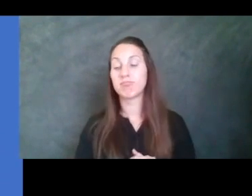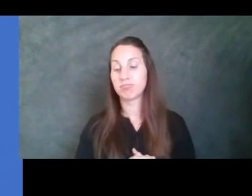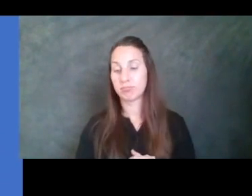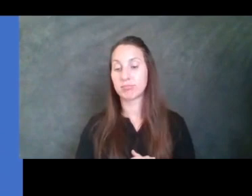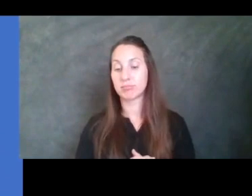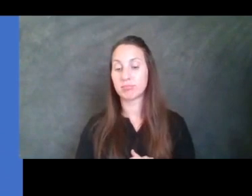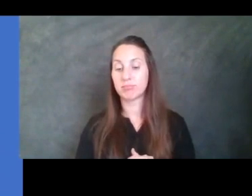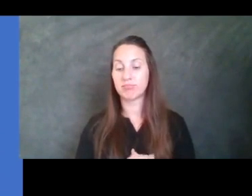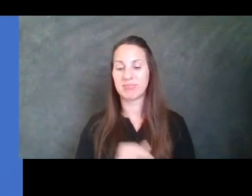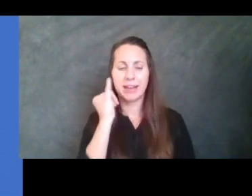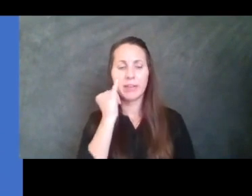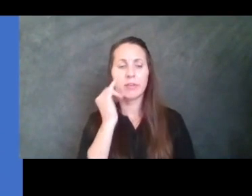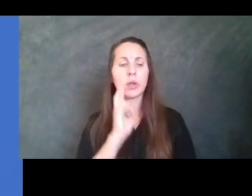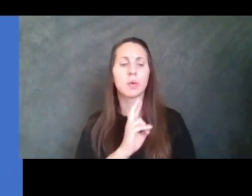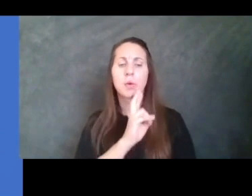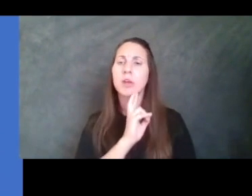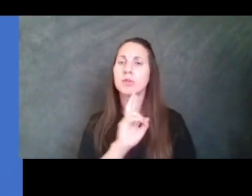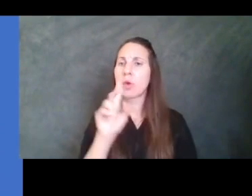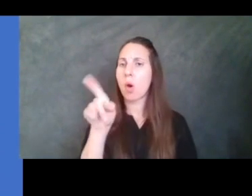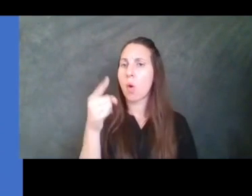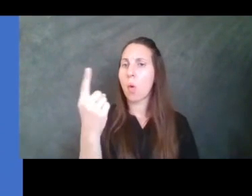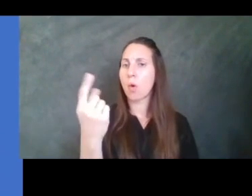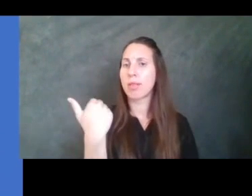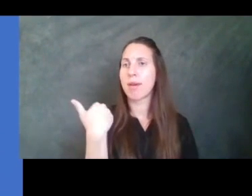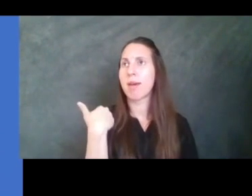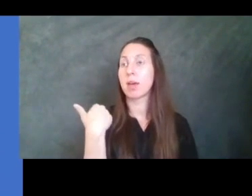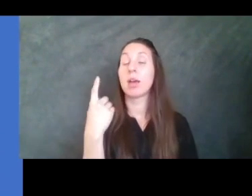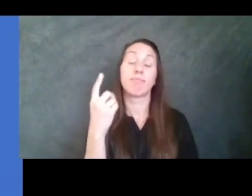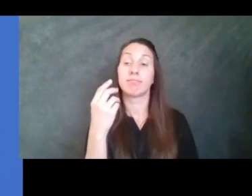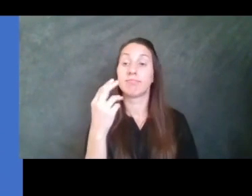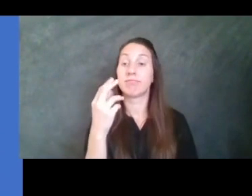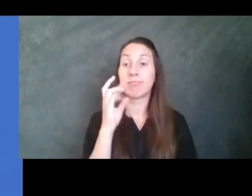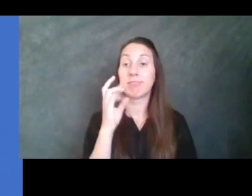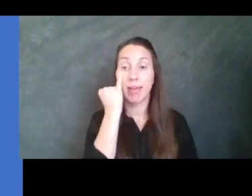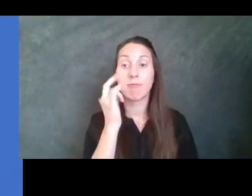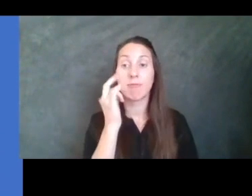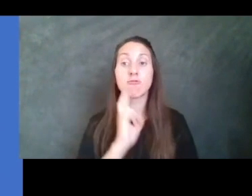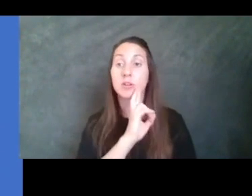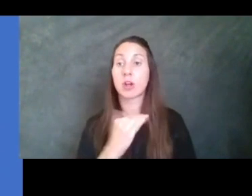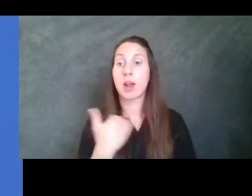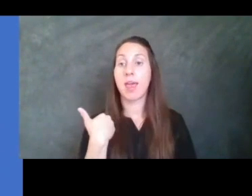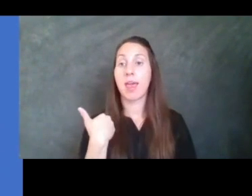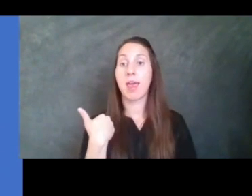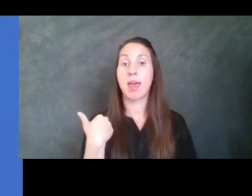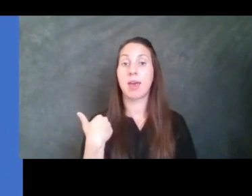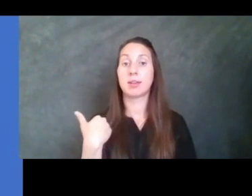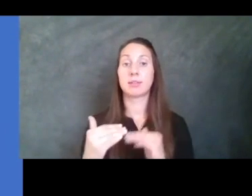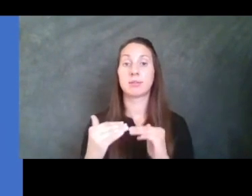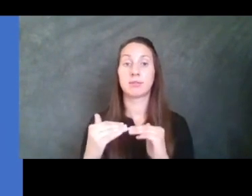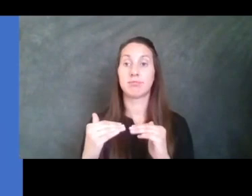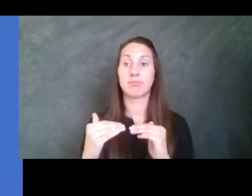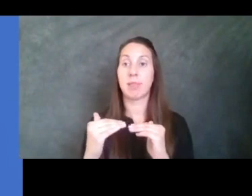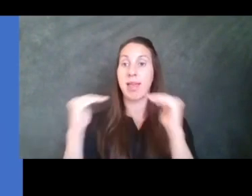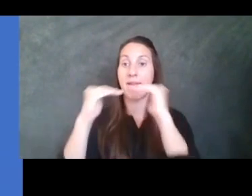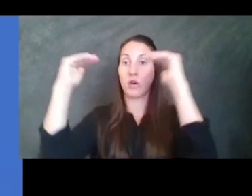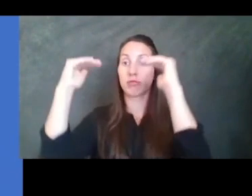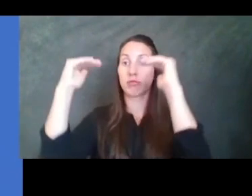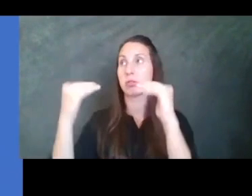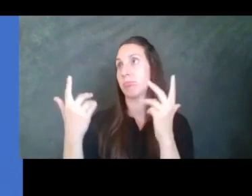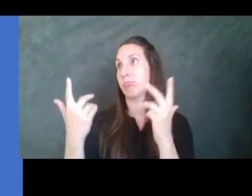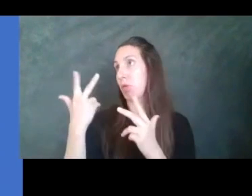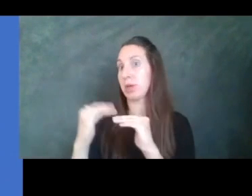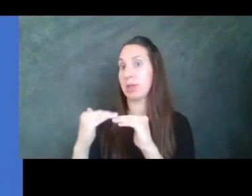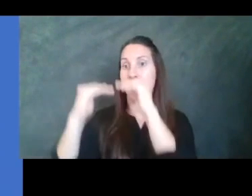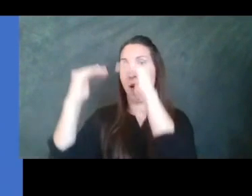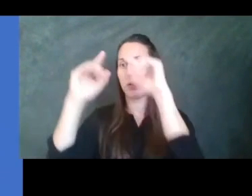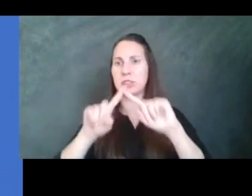that has multiple levels, and you only have one level that is accessible for a person